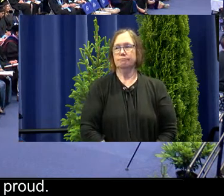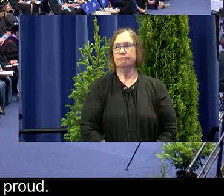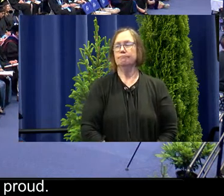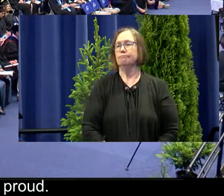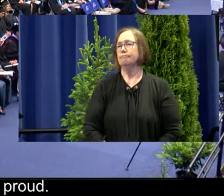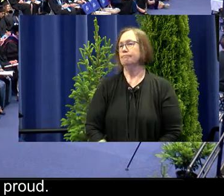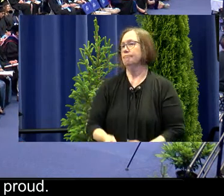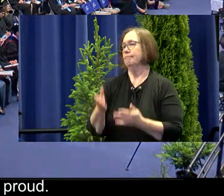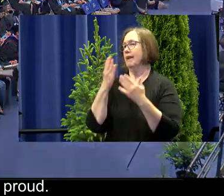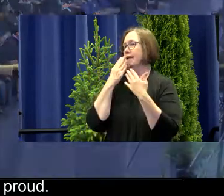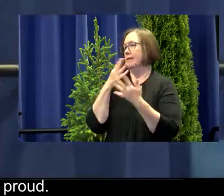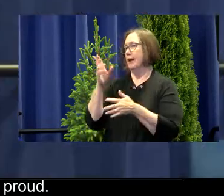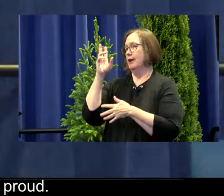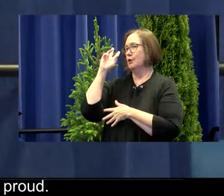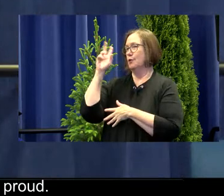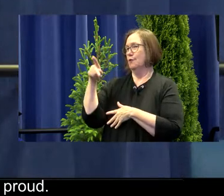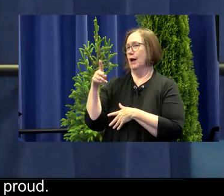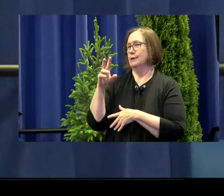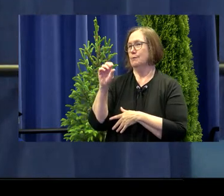Thank you, Vice President O'Neill.